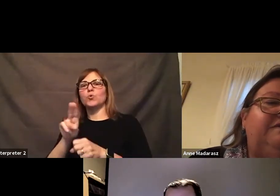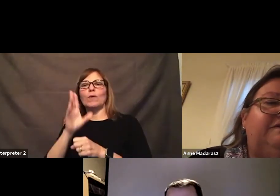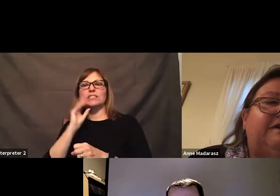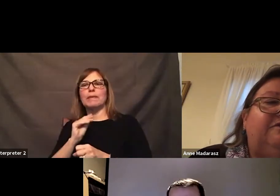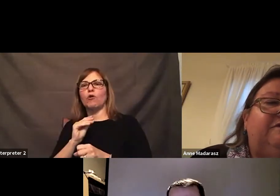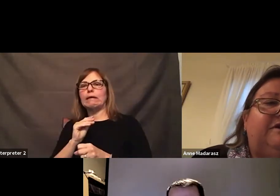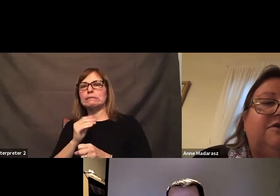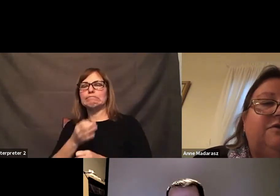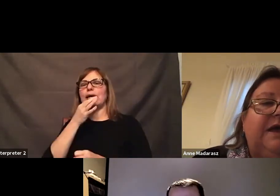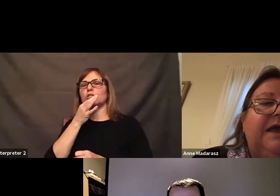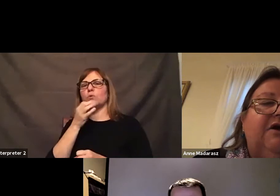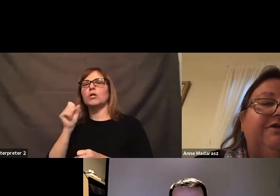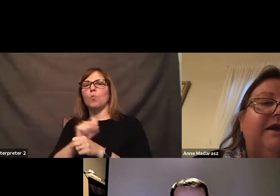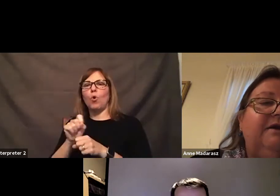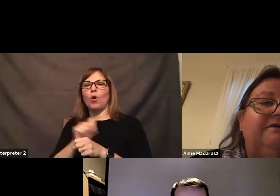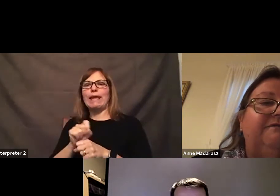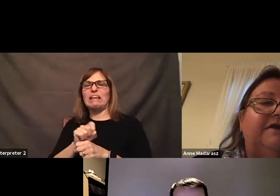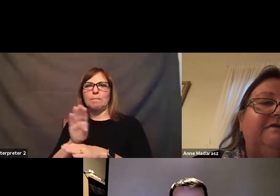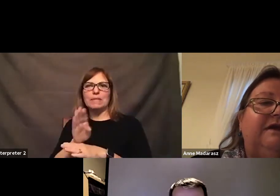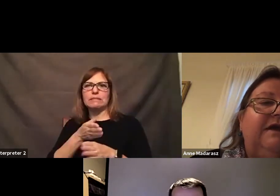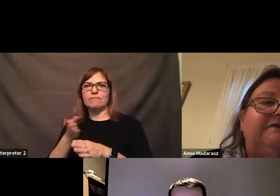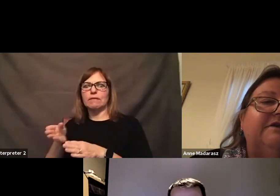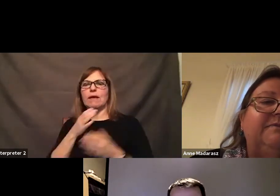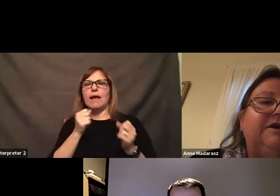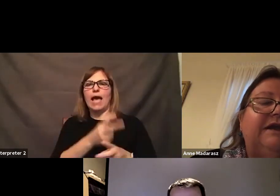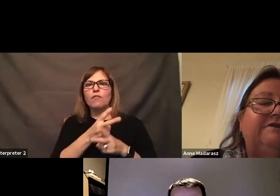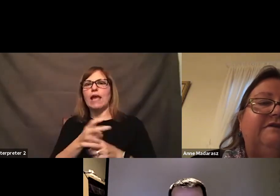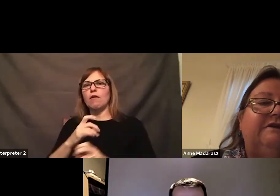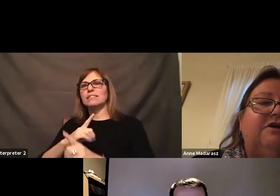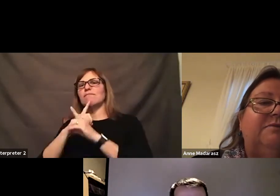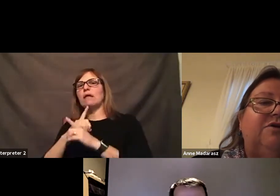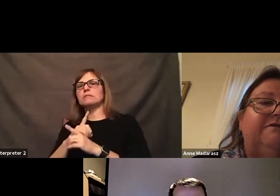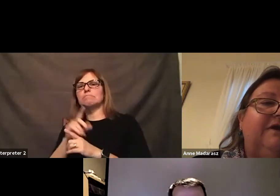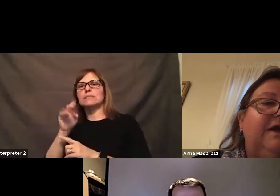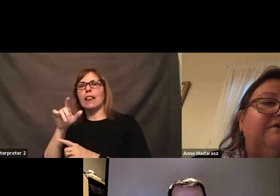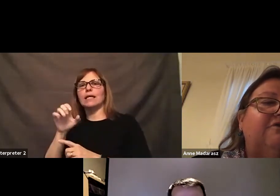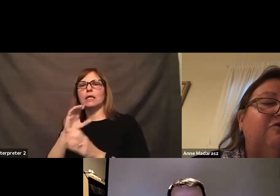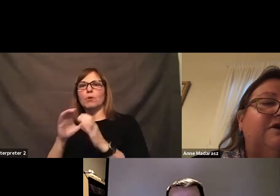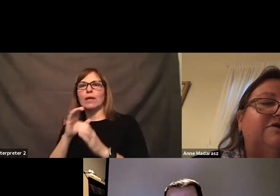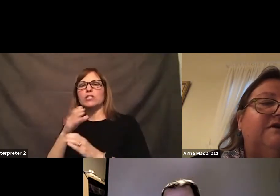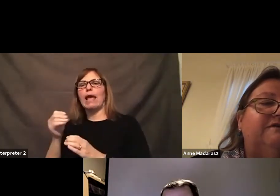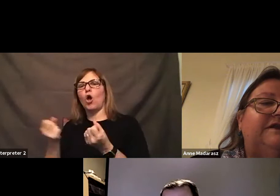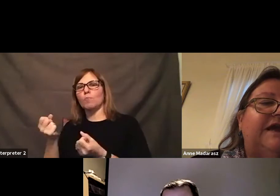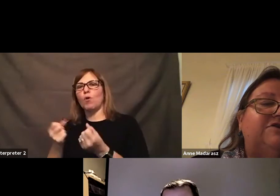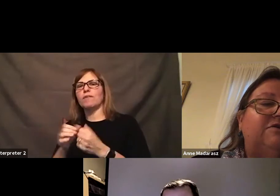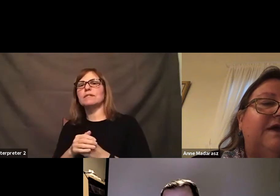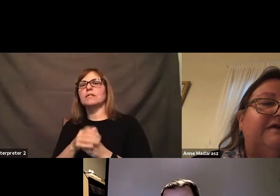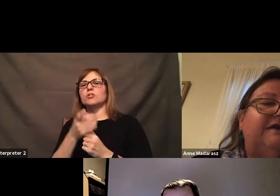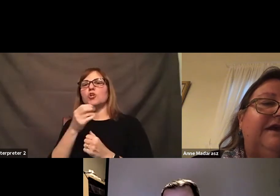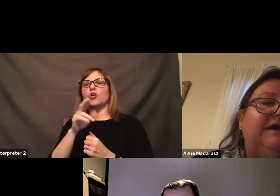in business sectors that include healthcare, defense, telecommunications, and automotive. Dr. Greer chairs the